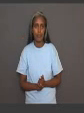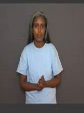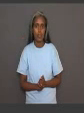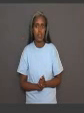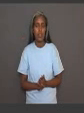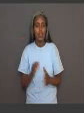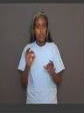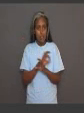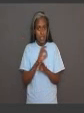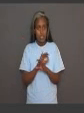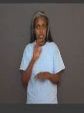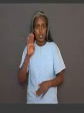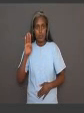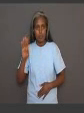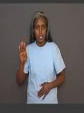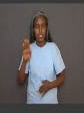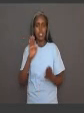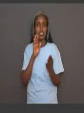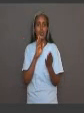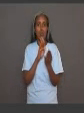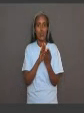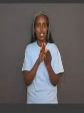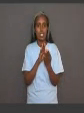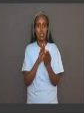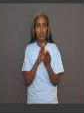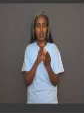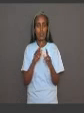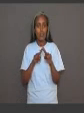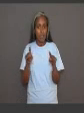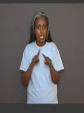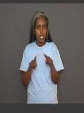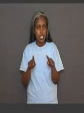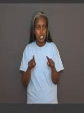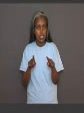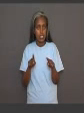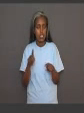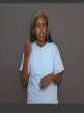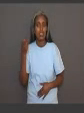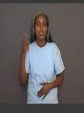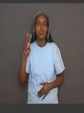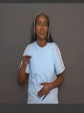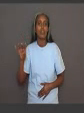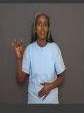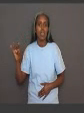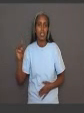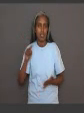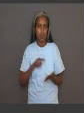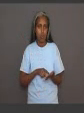For Factory B, the coefficient of variation is